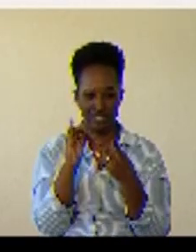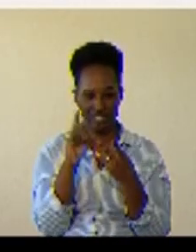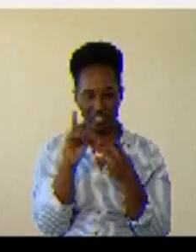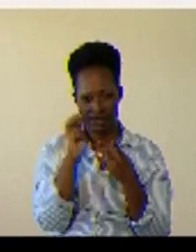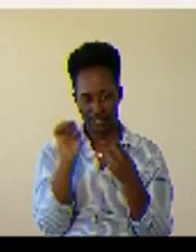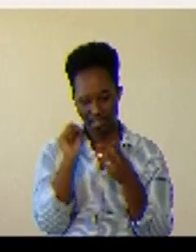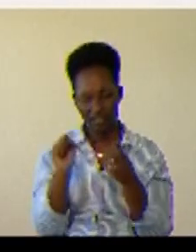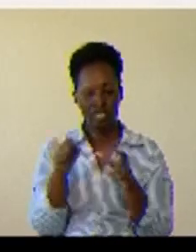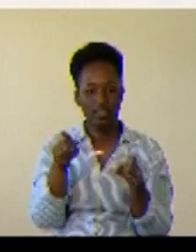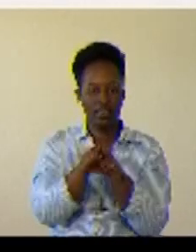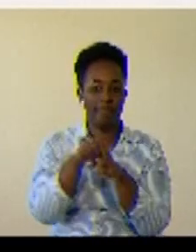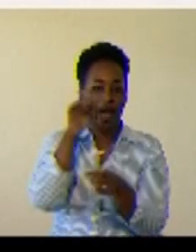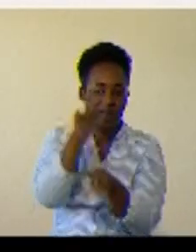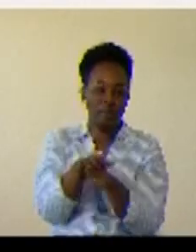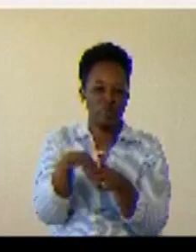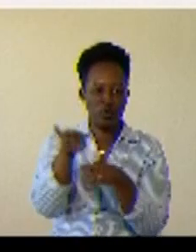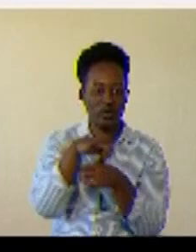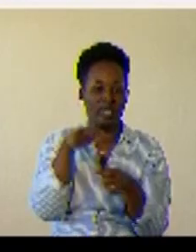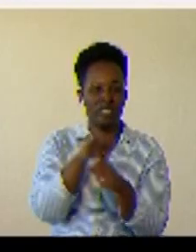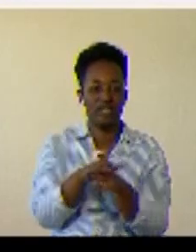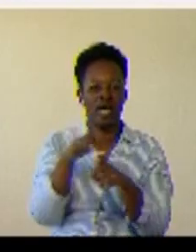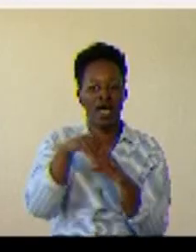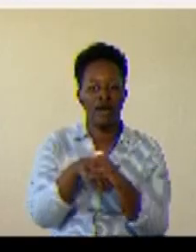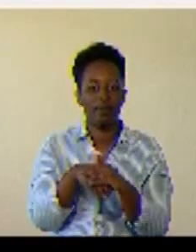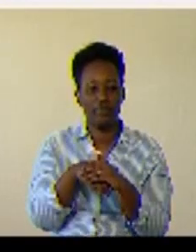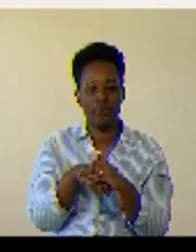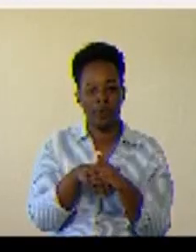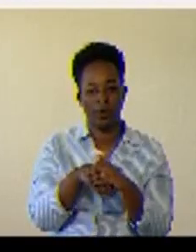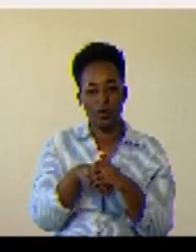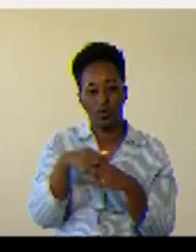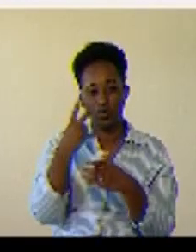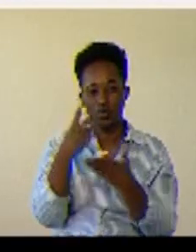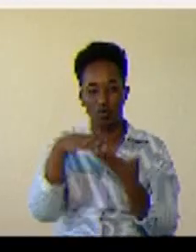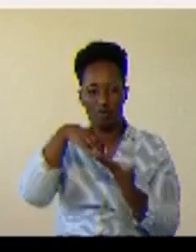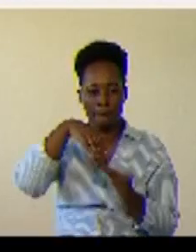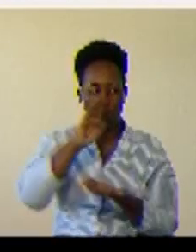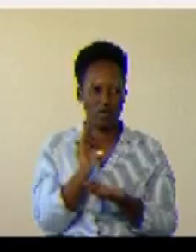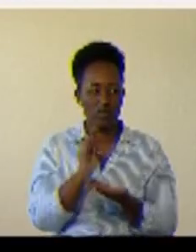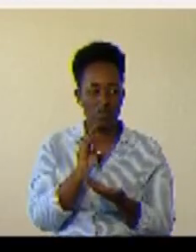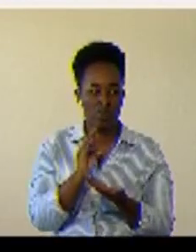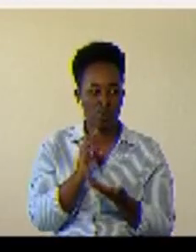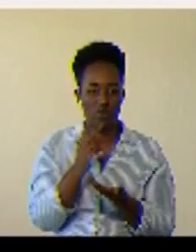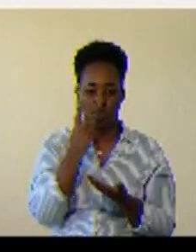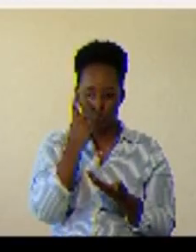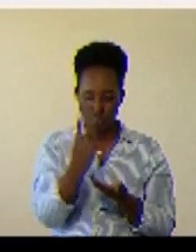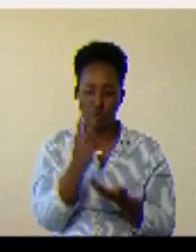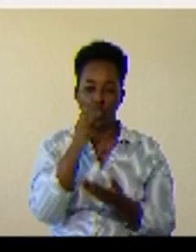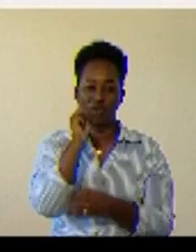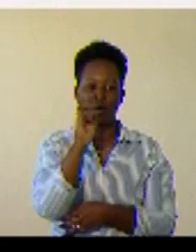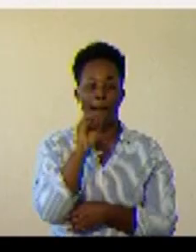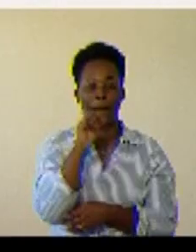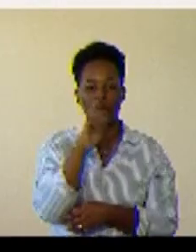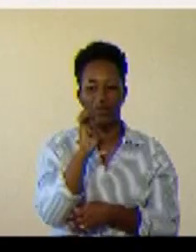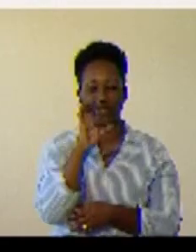they are made up of 2 molecules of sugars. They are made up of 2 molecules of